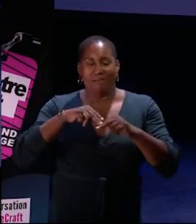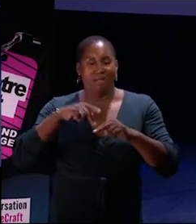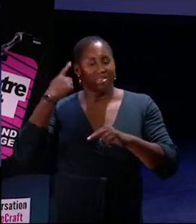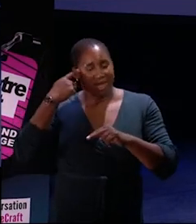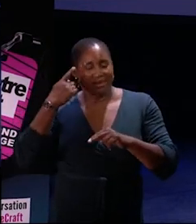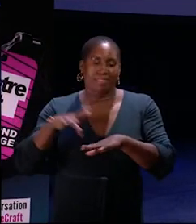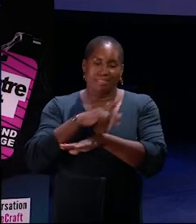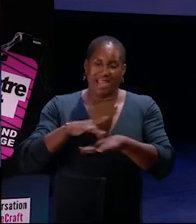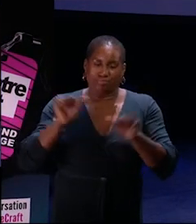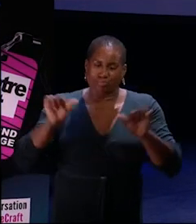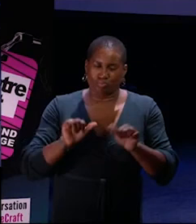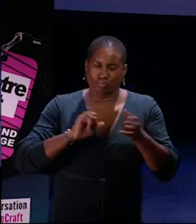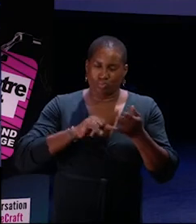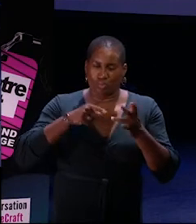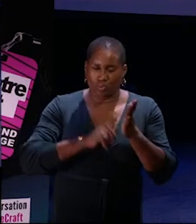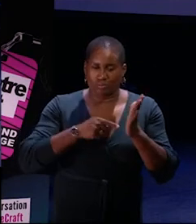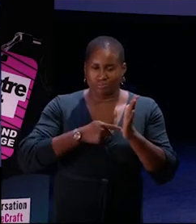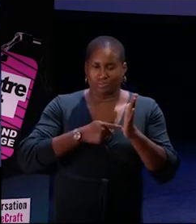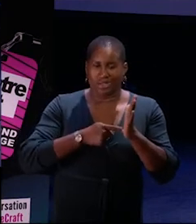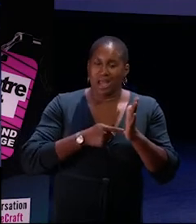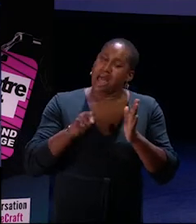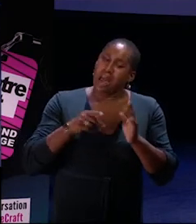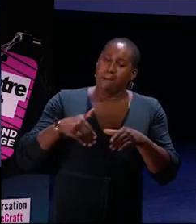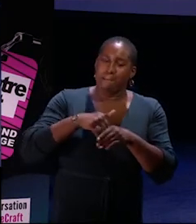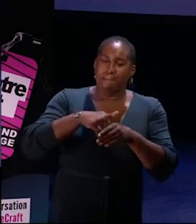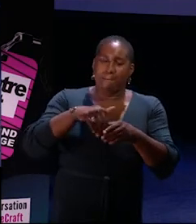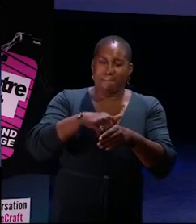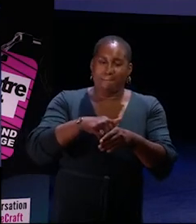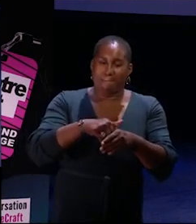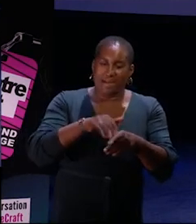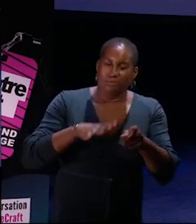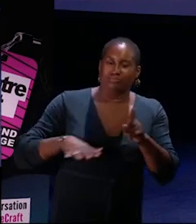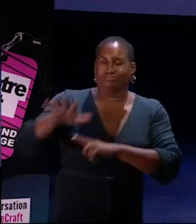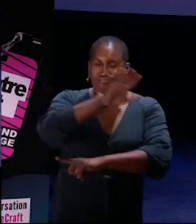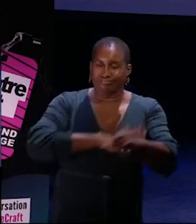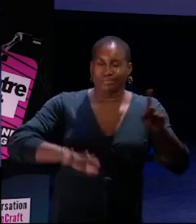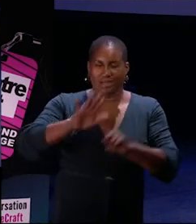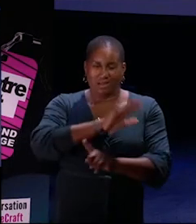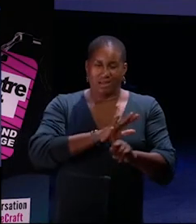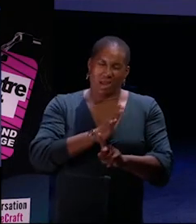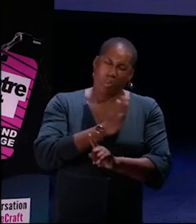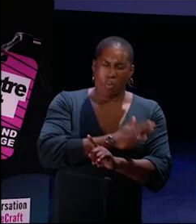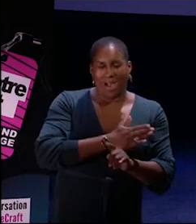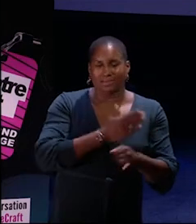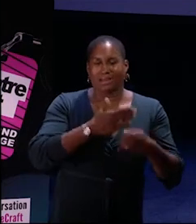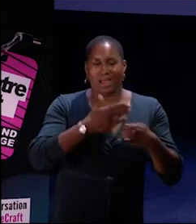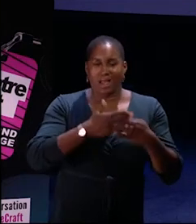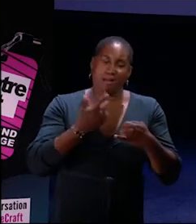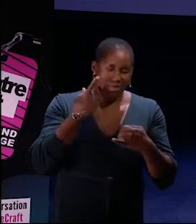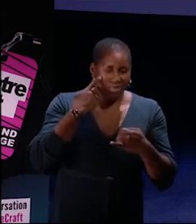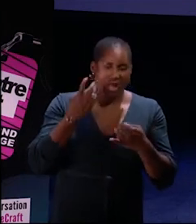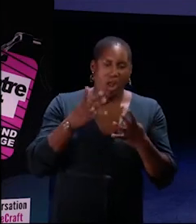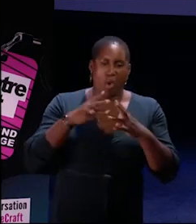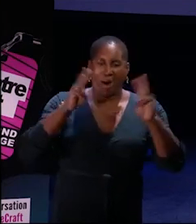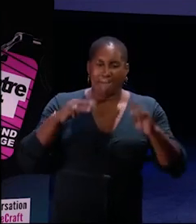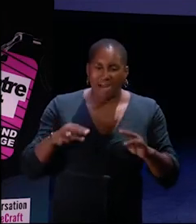is an organisation that has members up and down the country and also in the West End, representing their views to Westminster